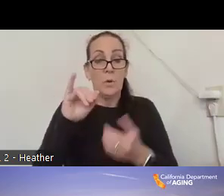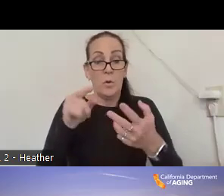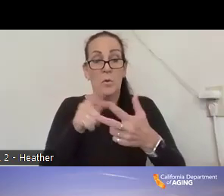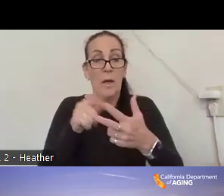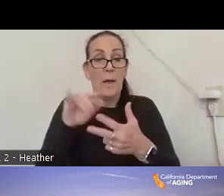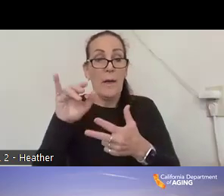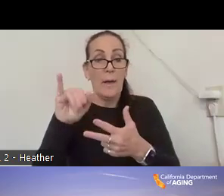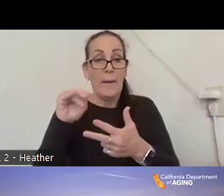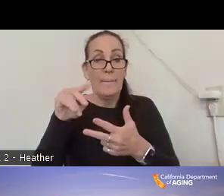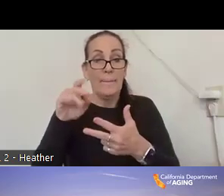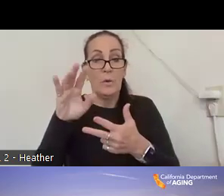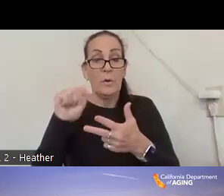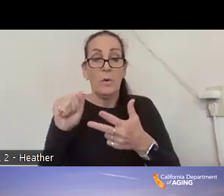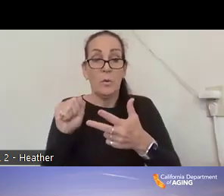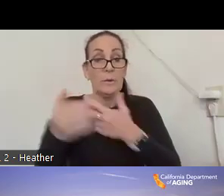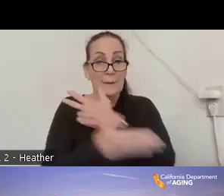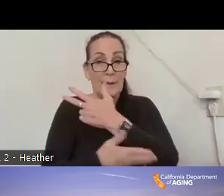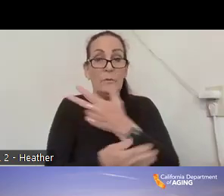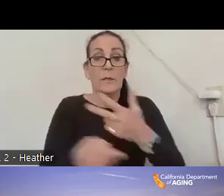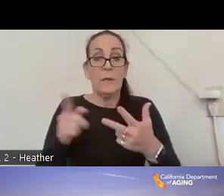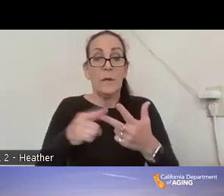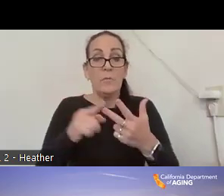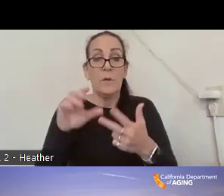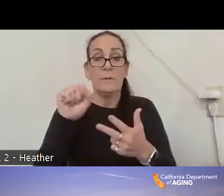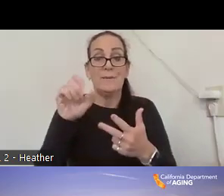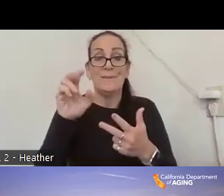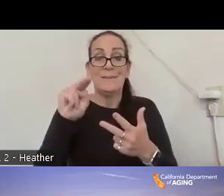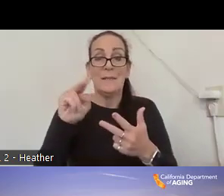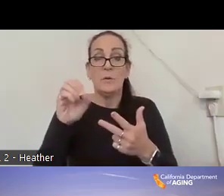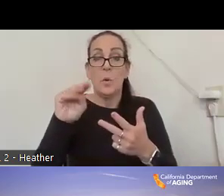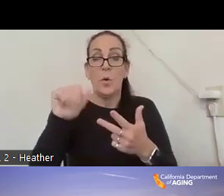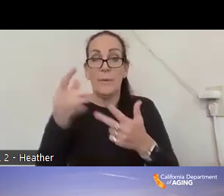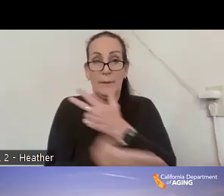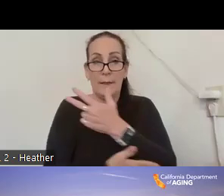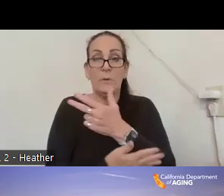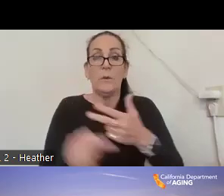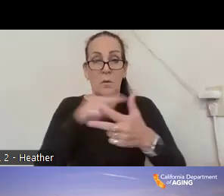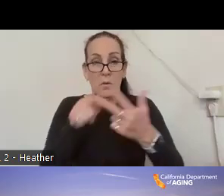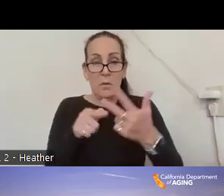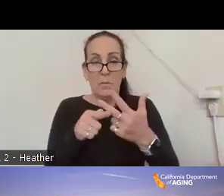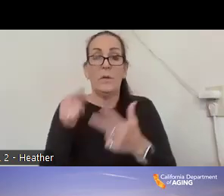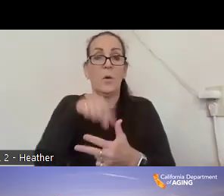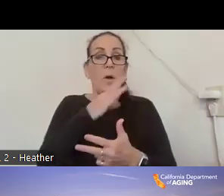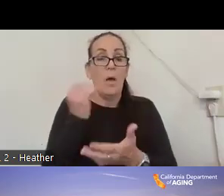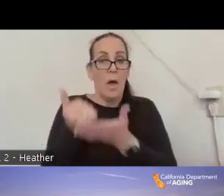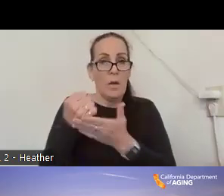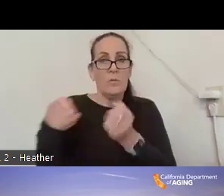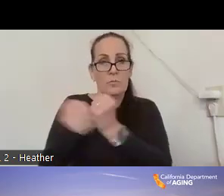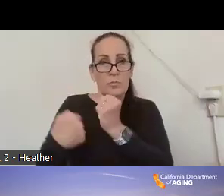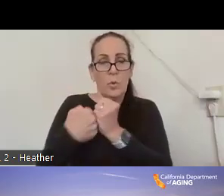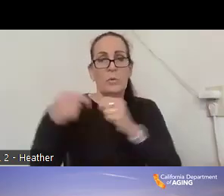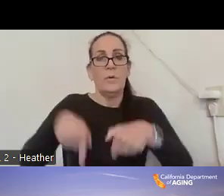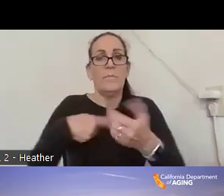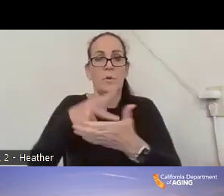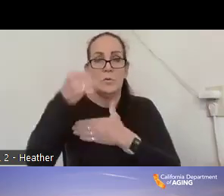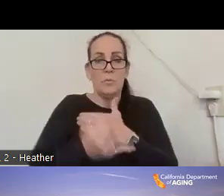a CalCares steering committee, and they're really going to help us as far as checking in with all different pieces of this project, of the